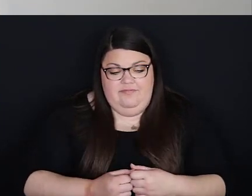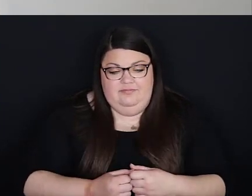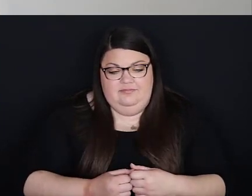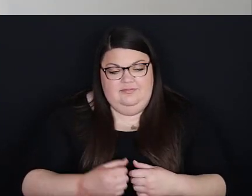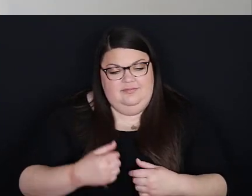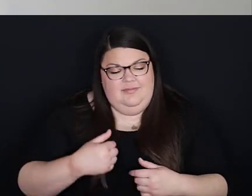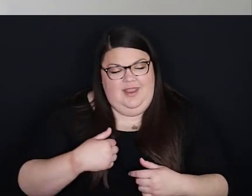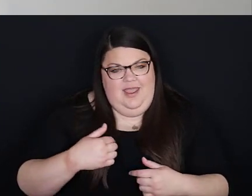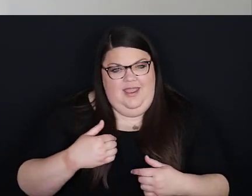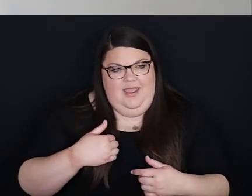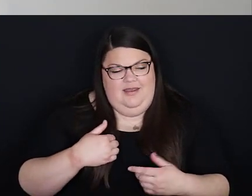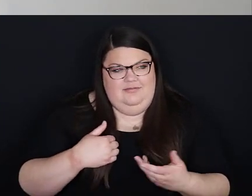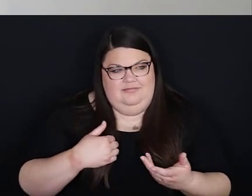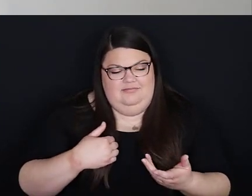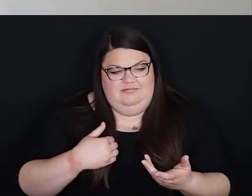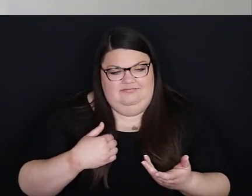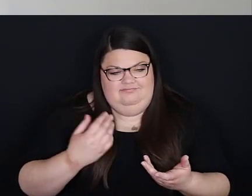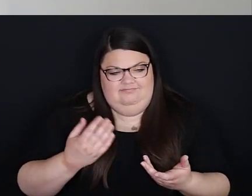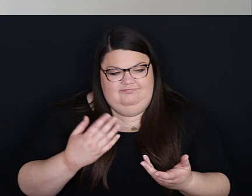I had this,